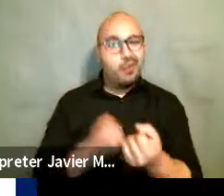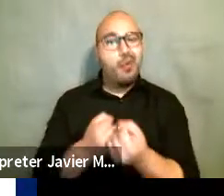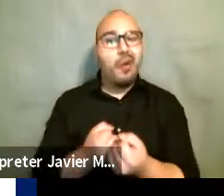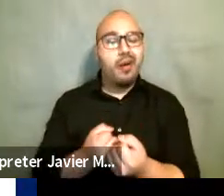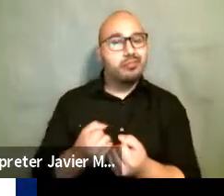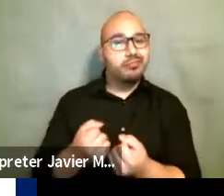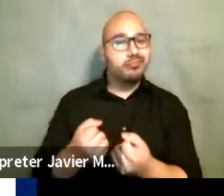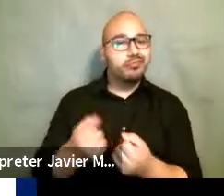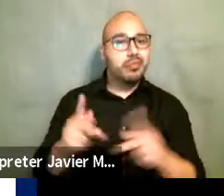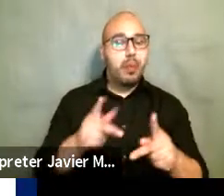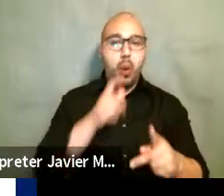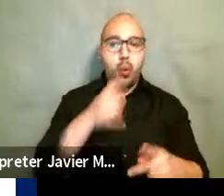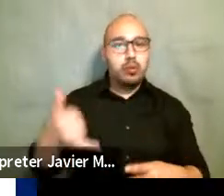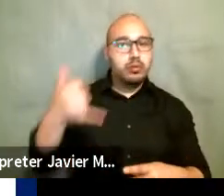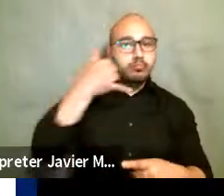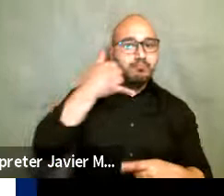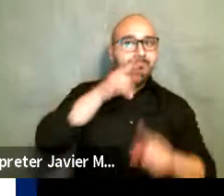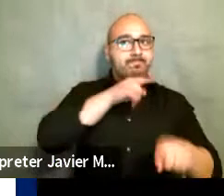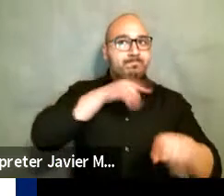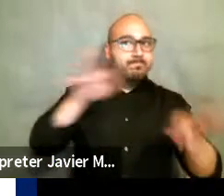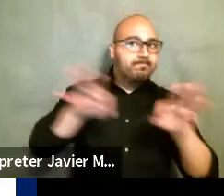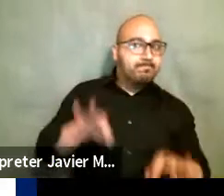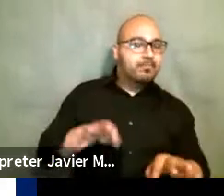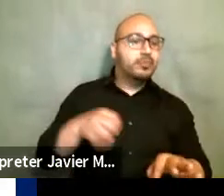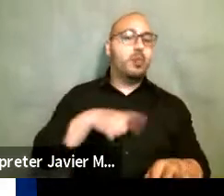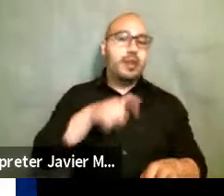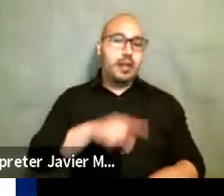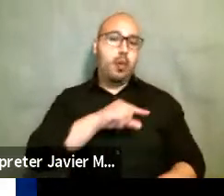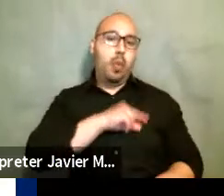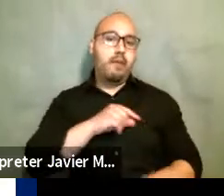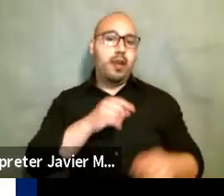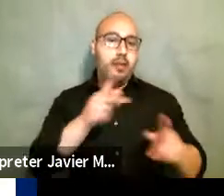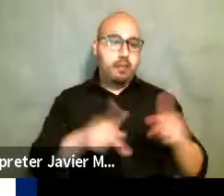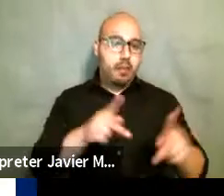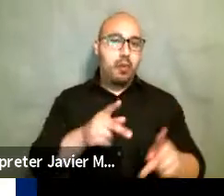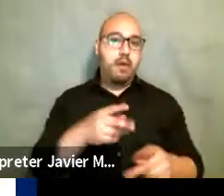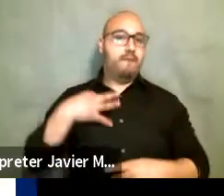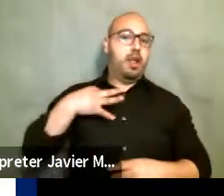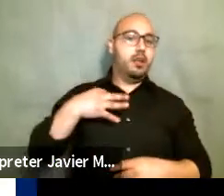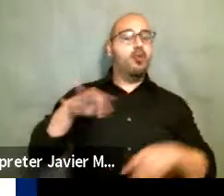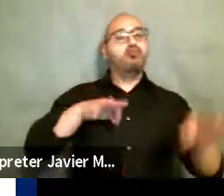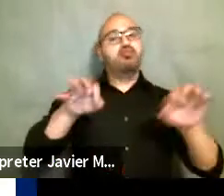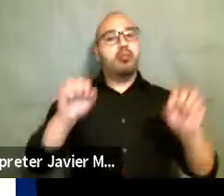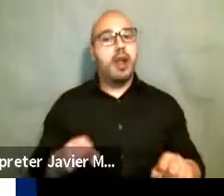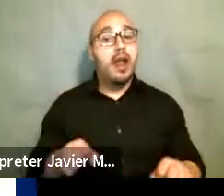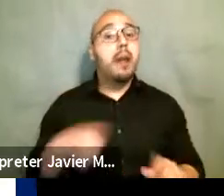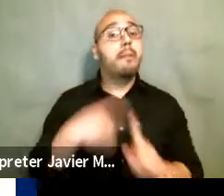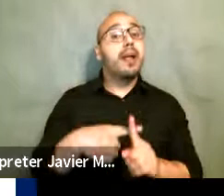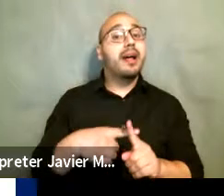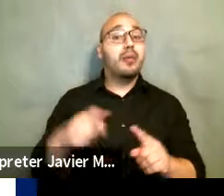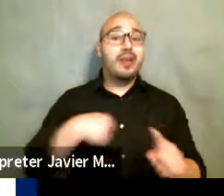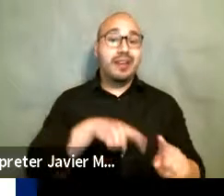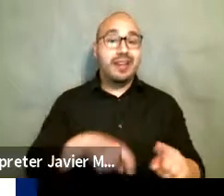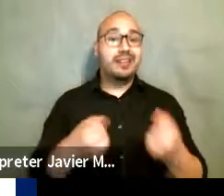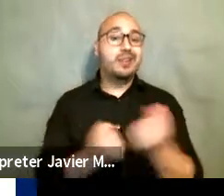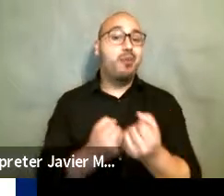And so we need qualified individuals who know about the vaccine to handle those calls. And then we also need support for our COVID-19 testing events and